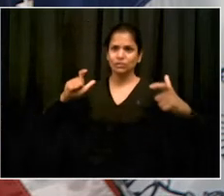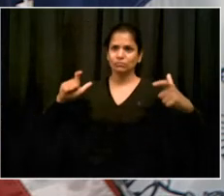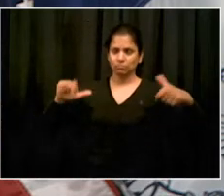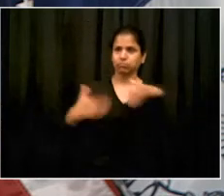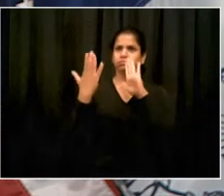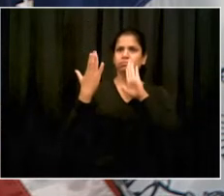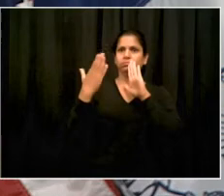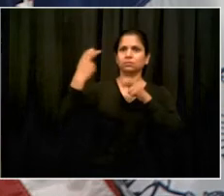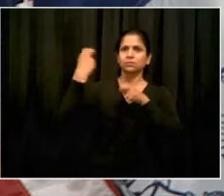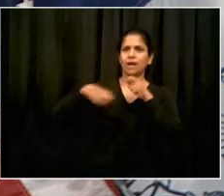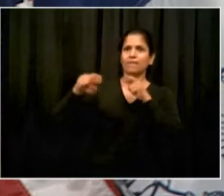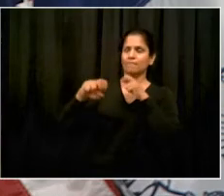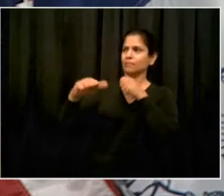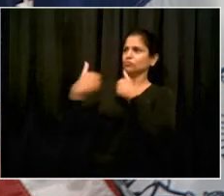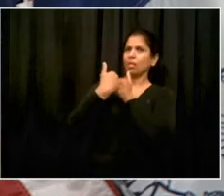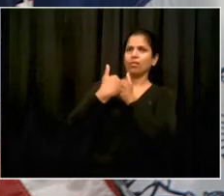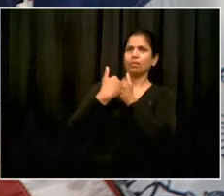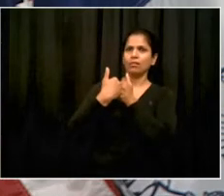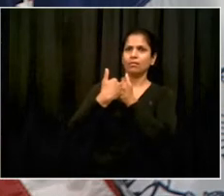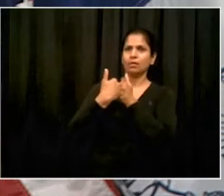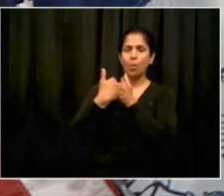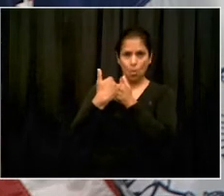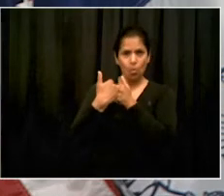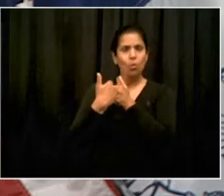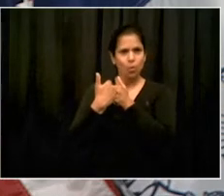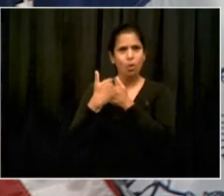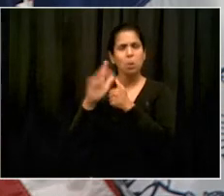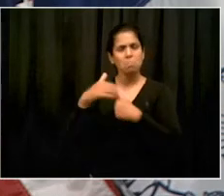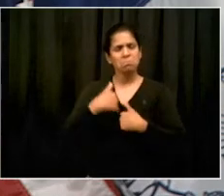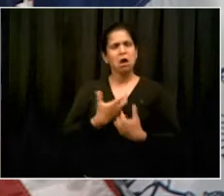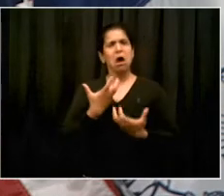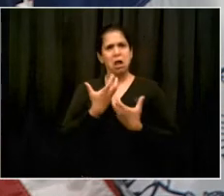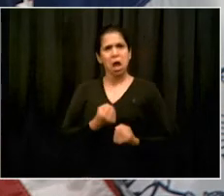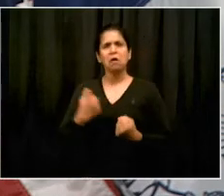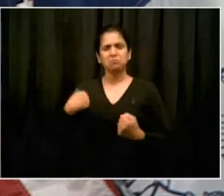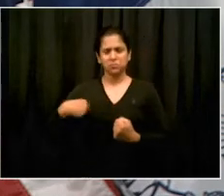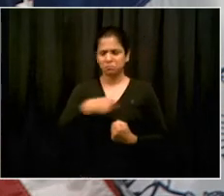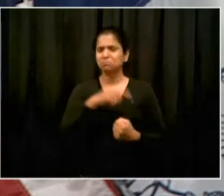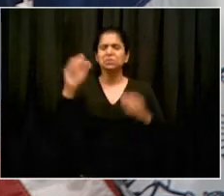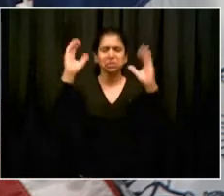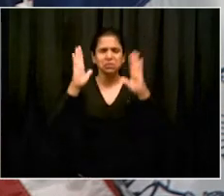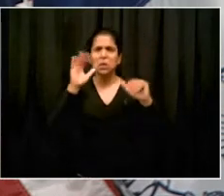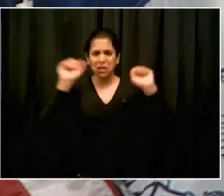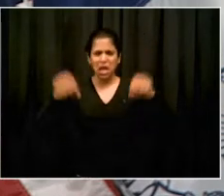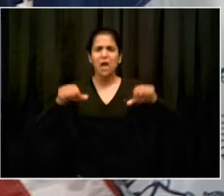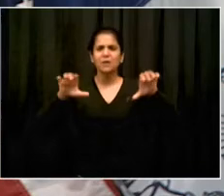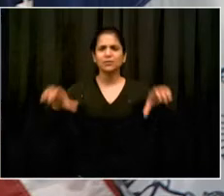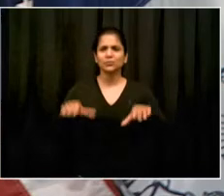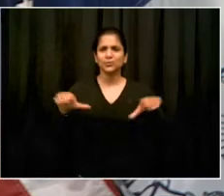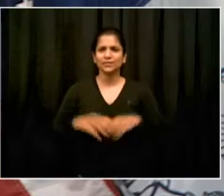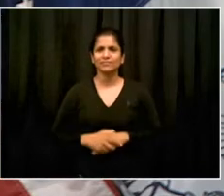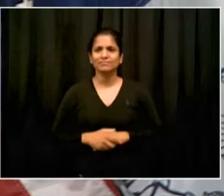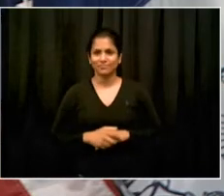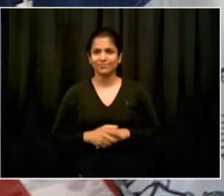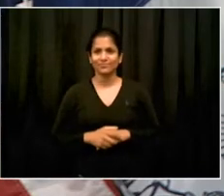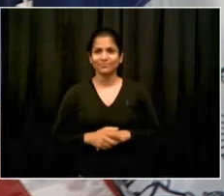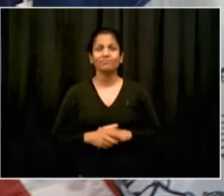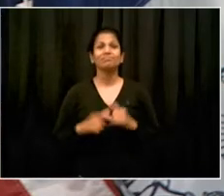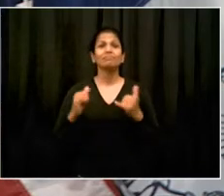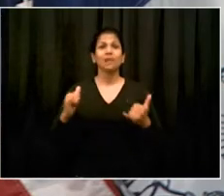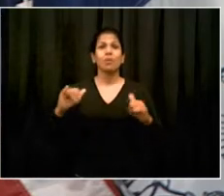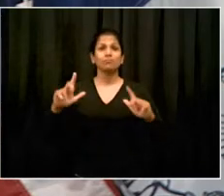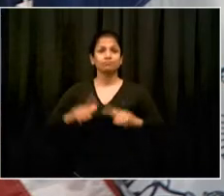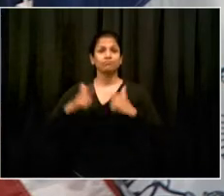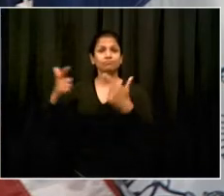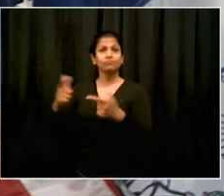to provide a great school year for our kids. With that, I want to turn to the Chancellor to give you an update as we all